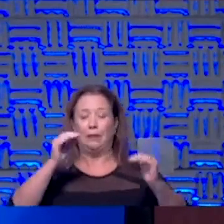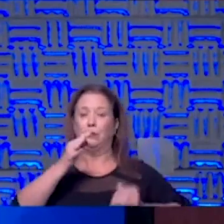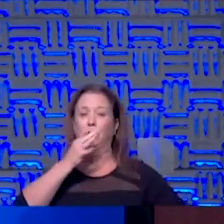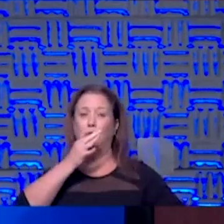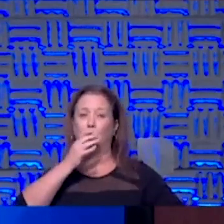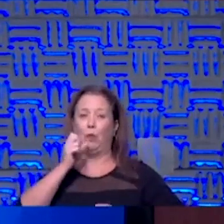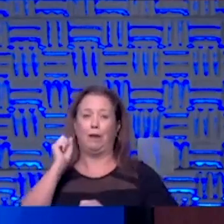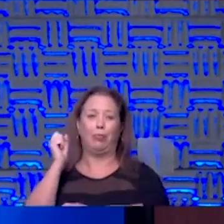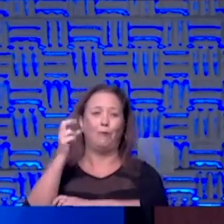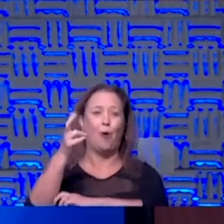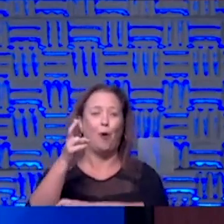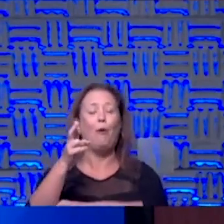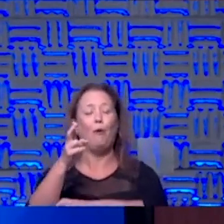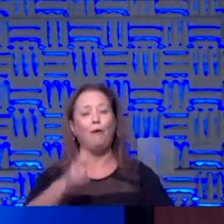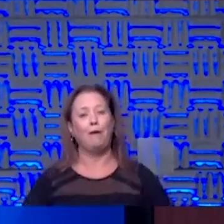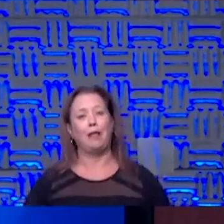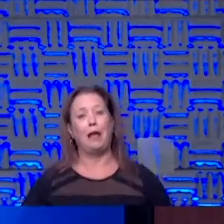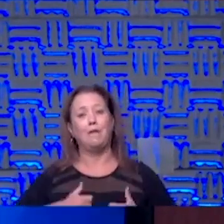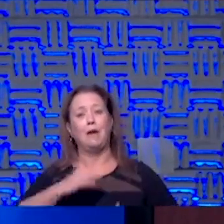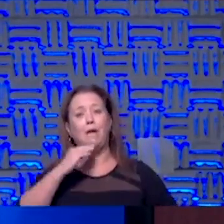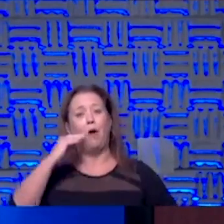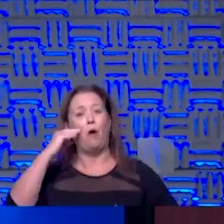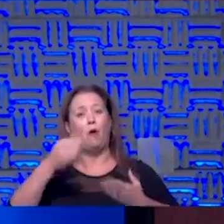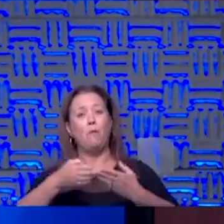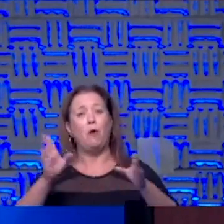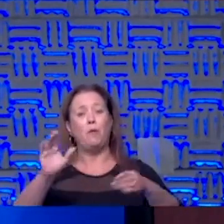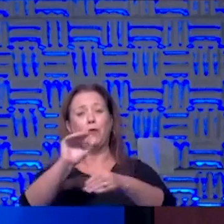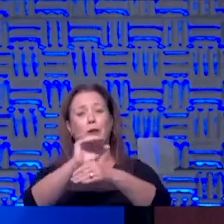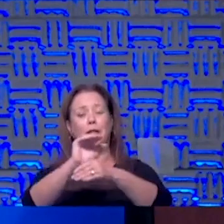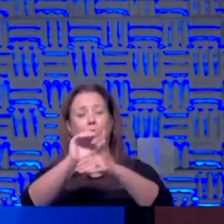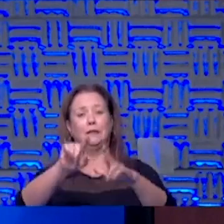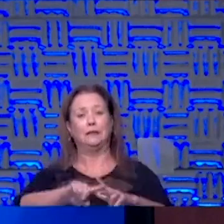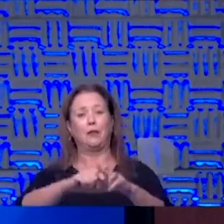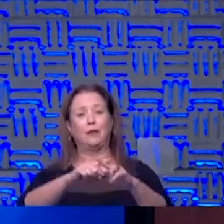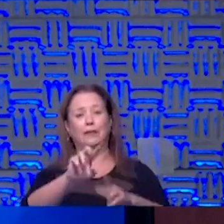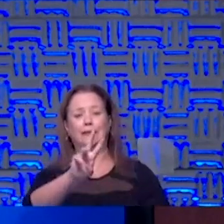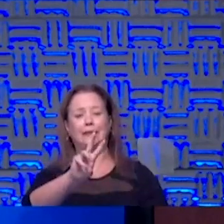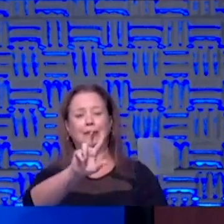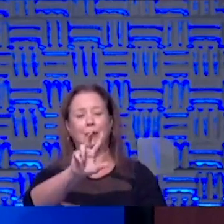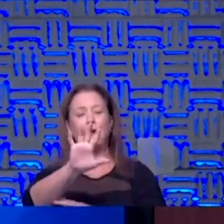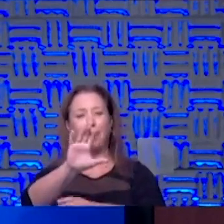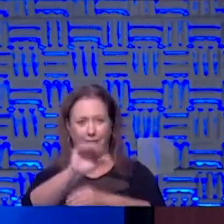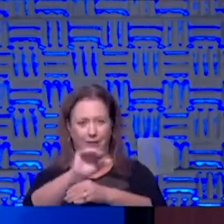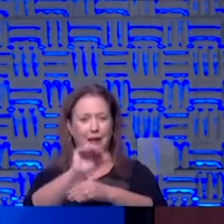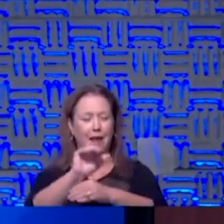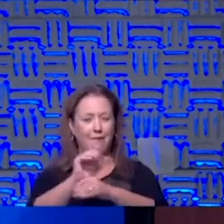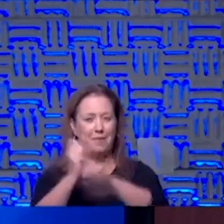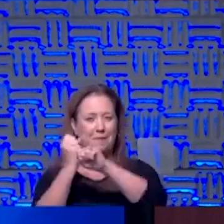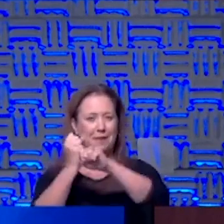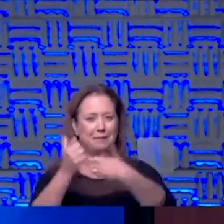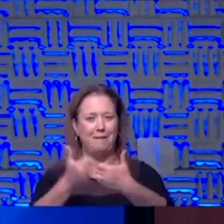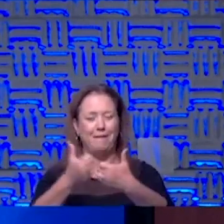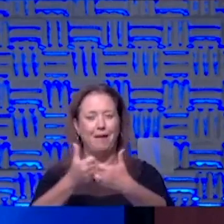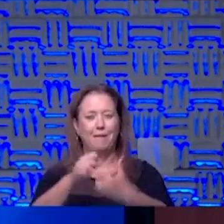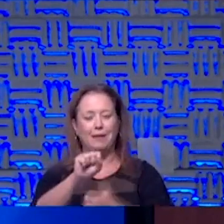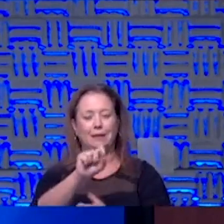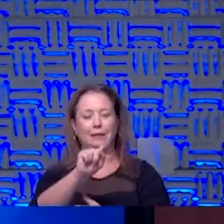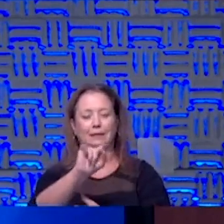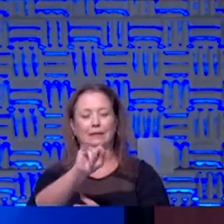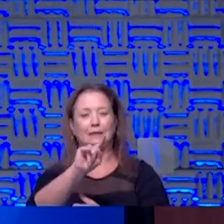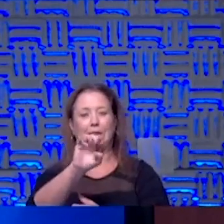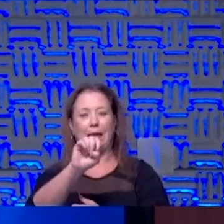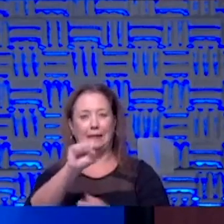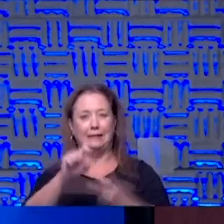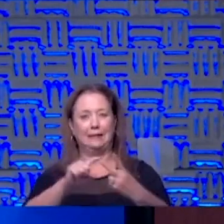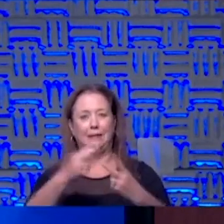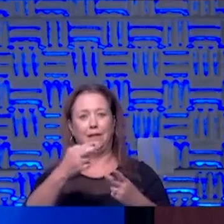and throw it live. But home opener tonight, the show starts at 6:35. Take a look, see what Stites and Hawkinson look like